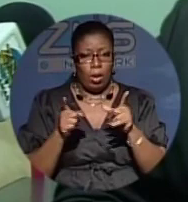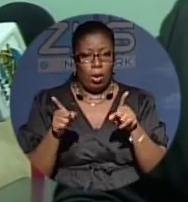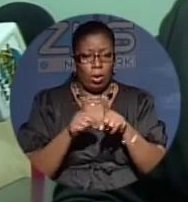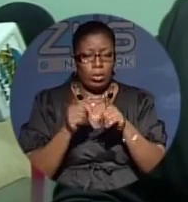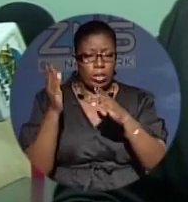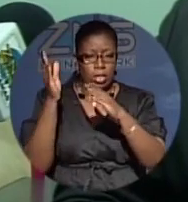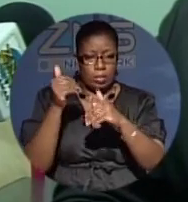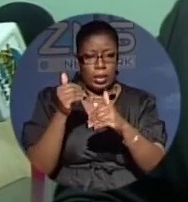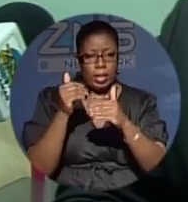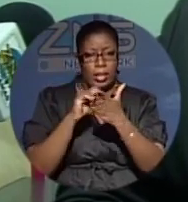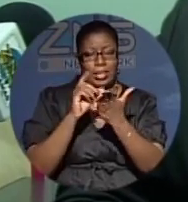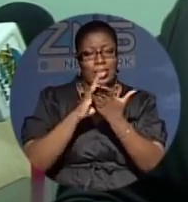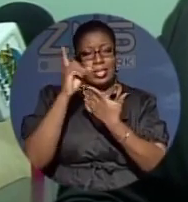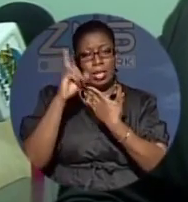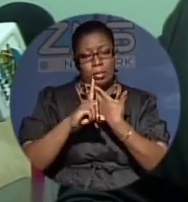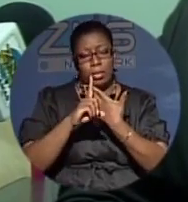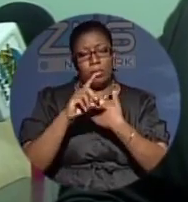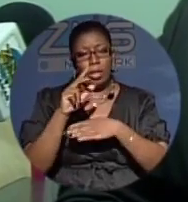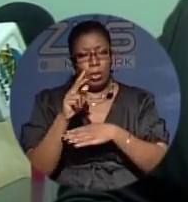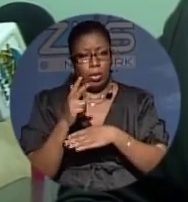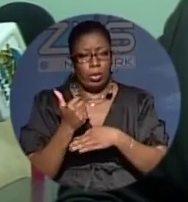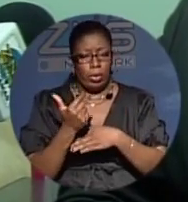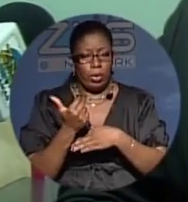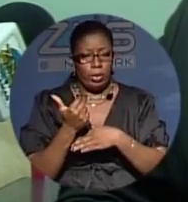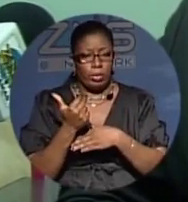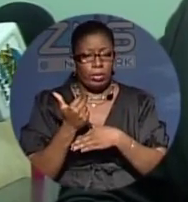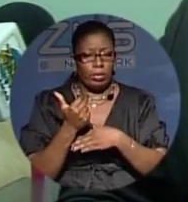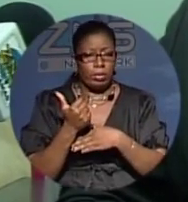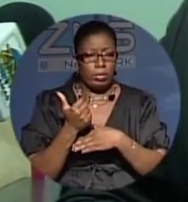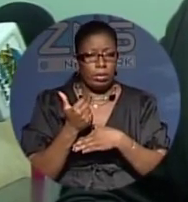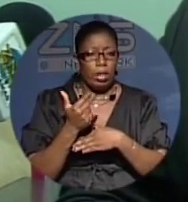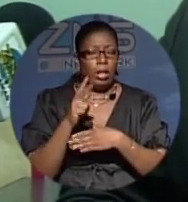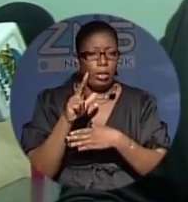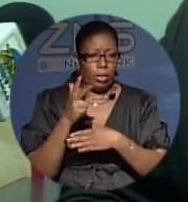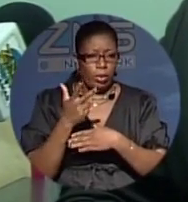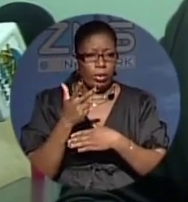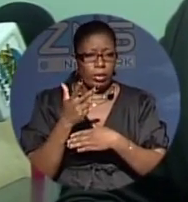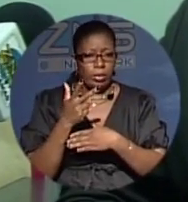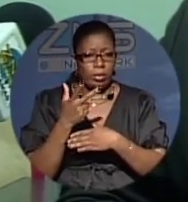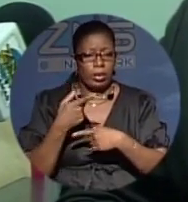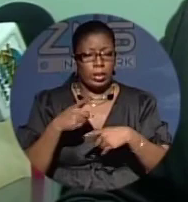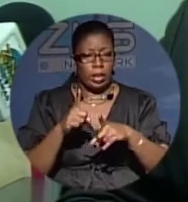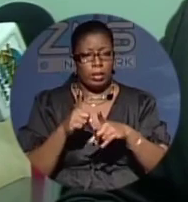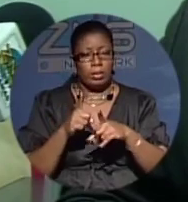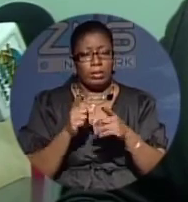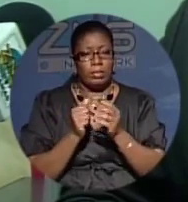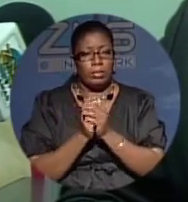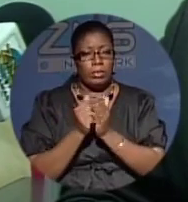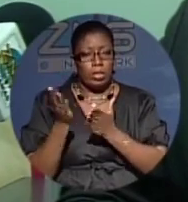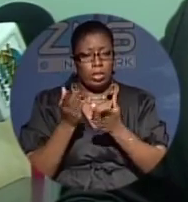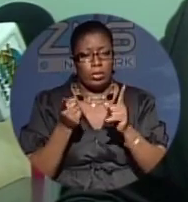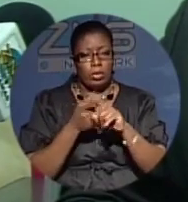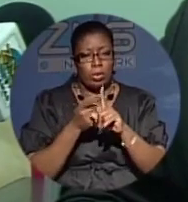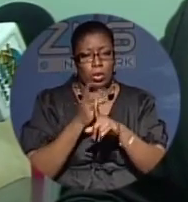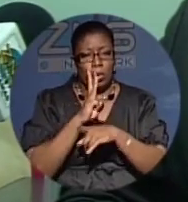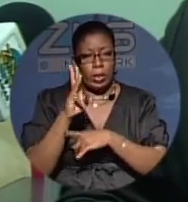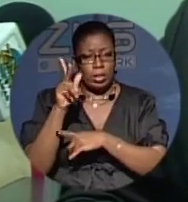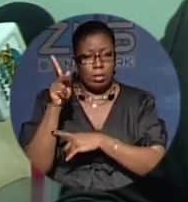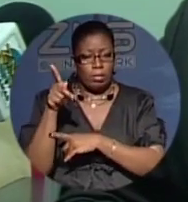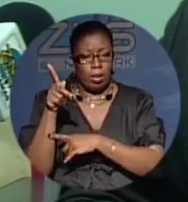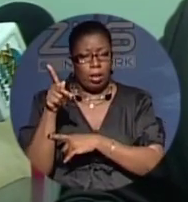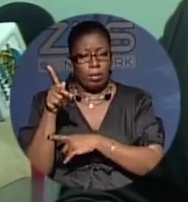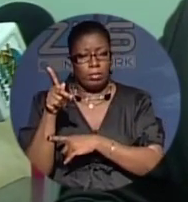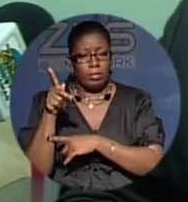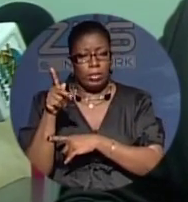on December the 3rd to officially launch service into the West Palm